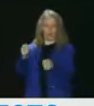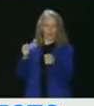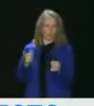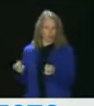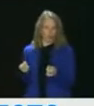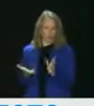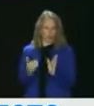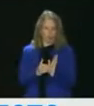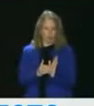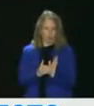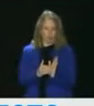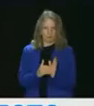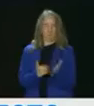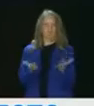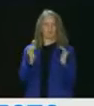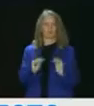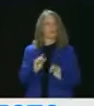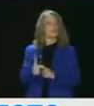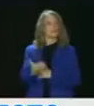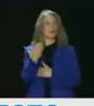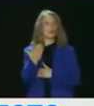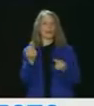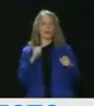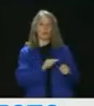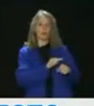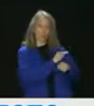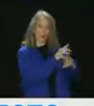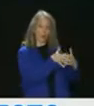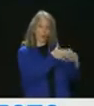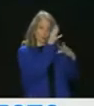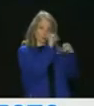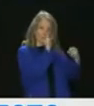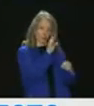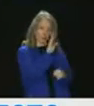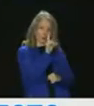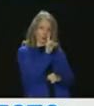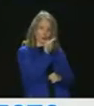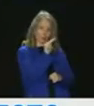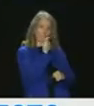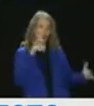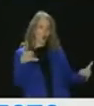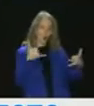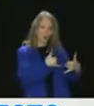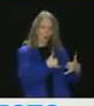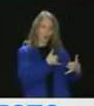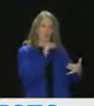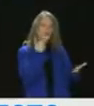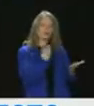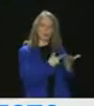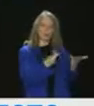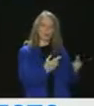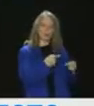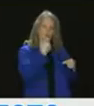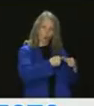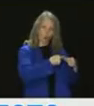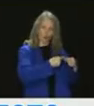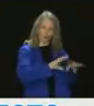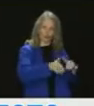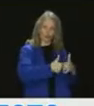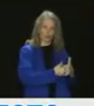This morning, I had a direct call with President Biden to talk about our shared challenges at the border. I updated him on